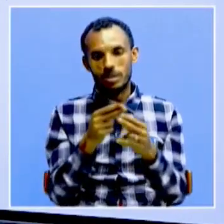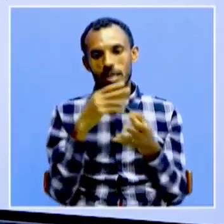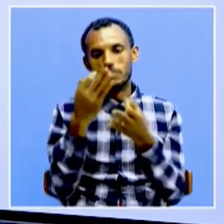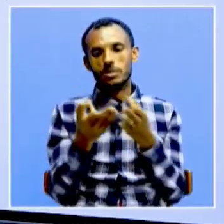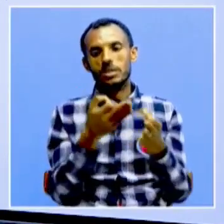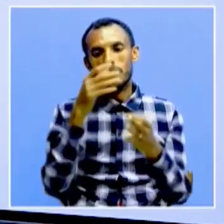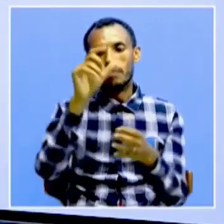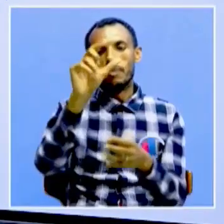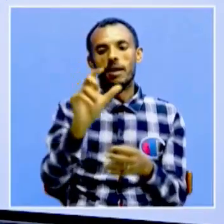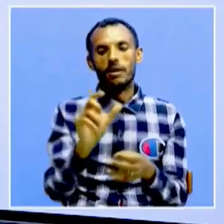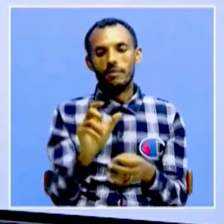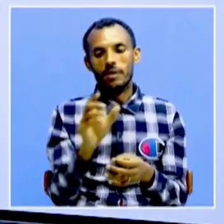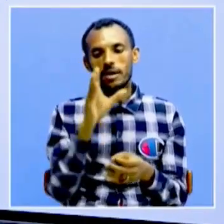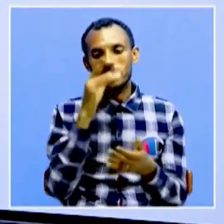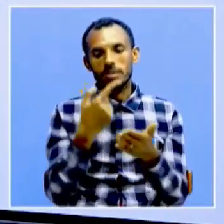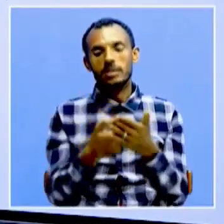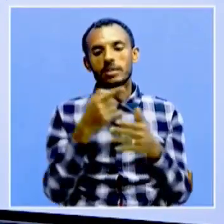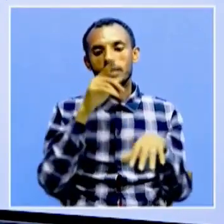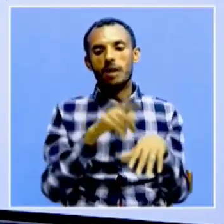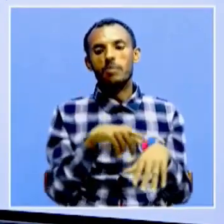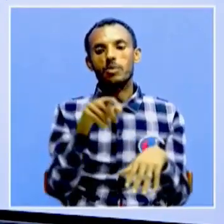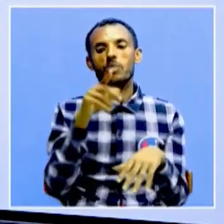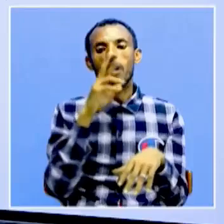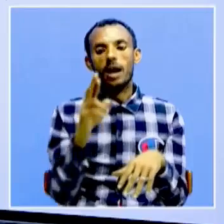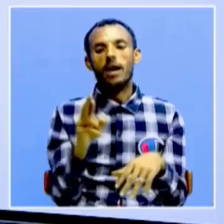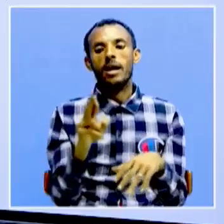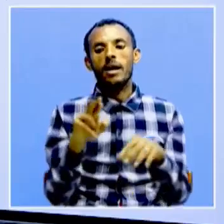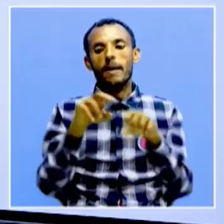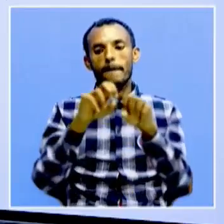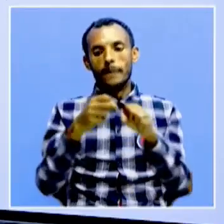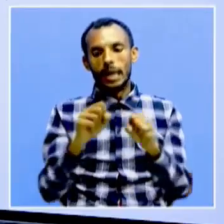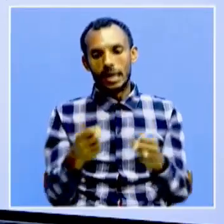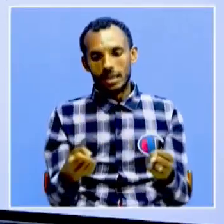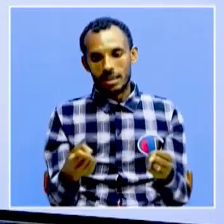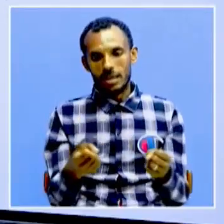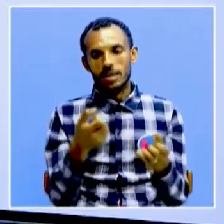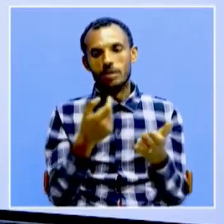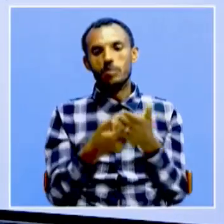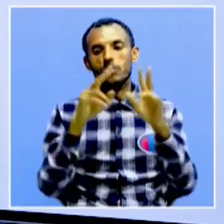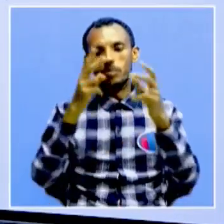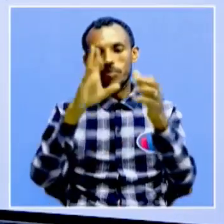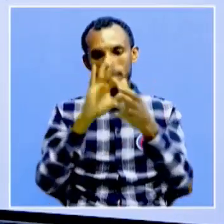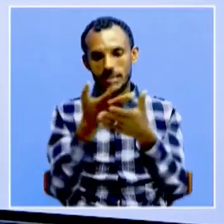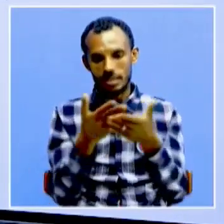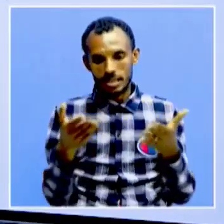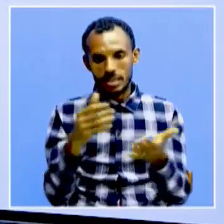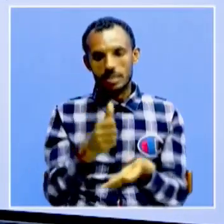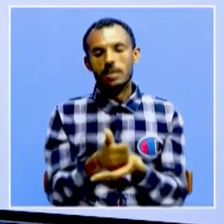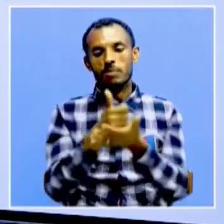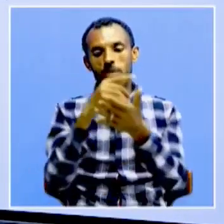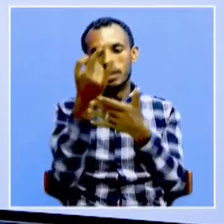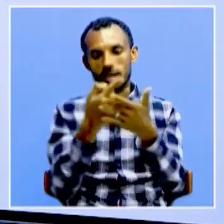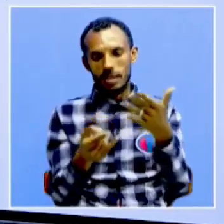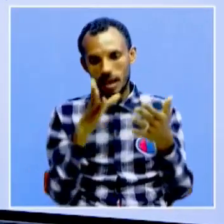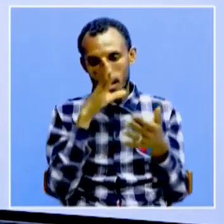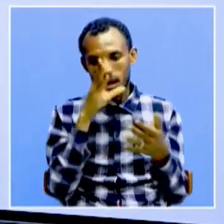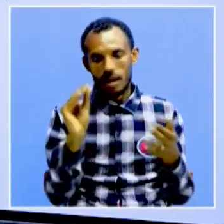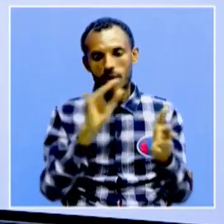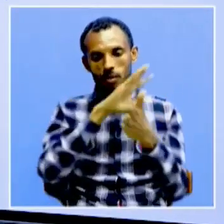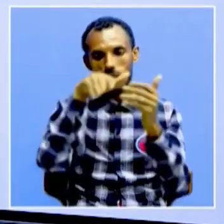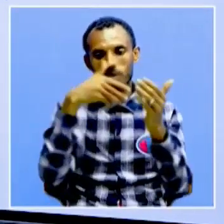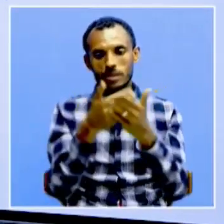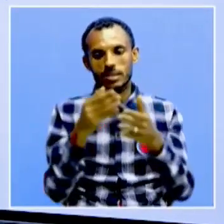expository paragraph. And this time you are the one to break it down into topic sentence, supporting details, and